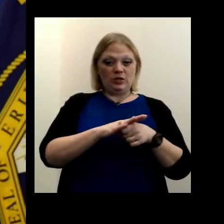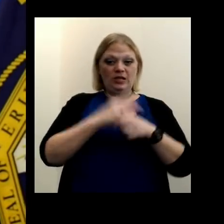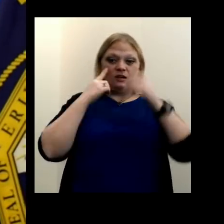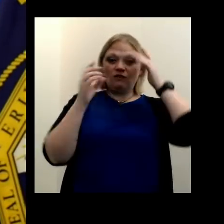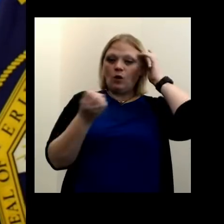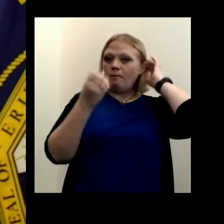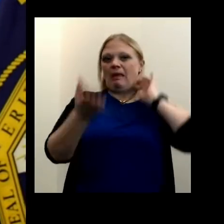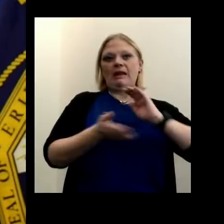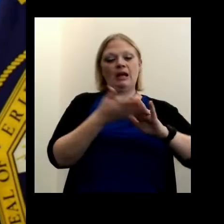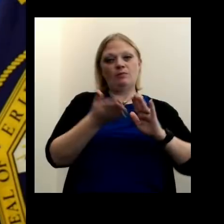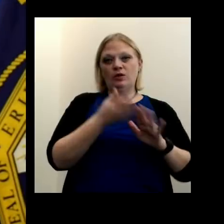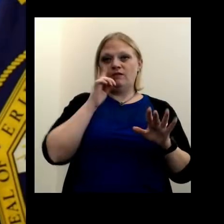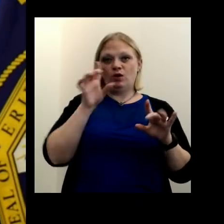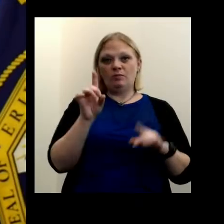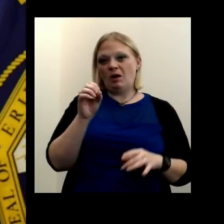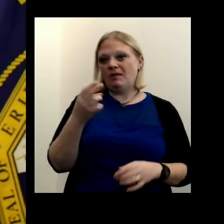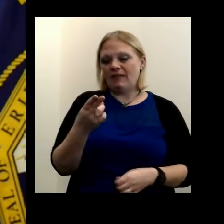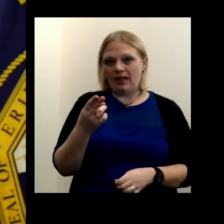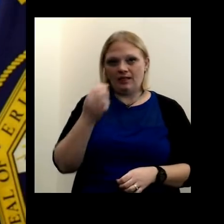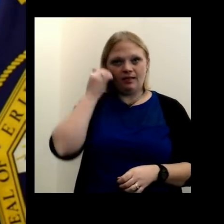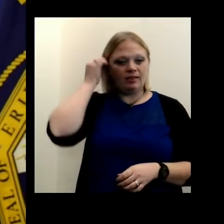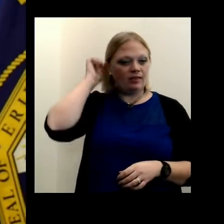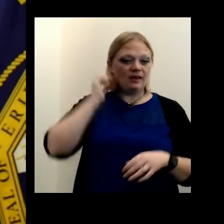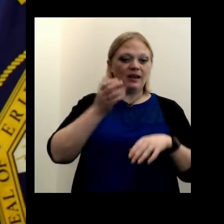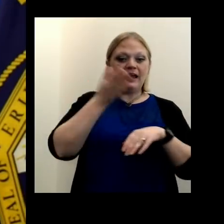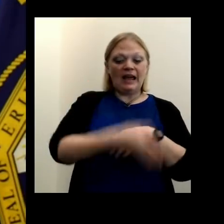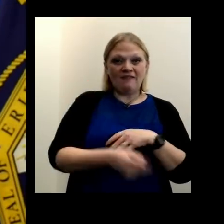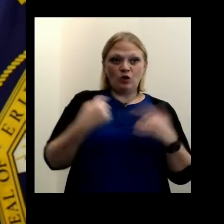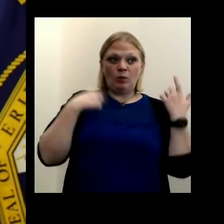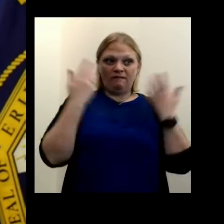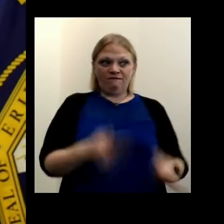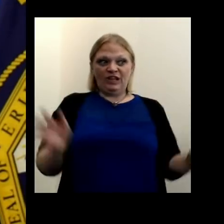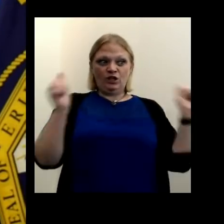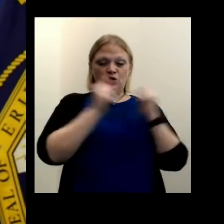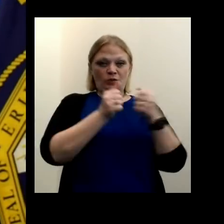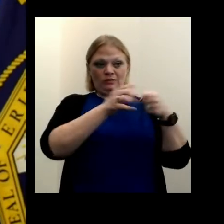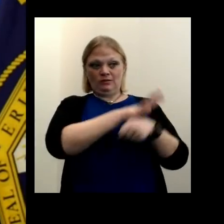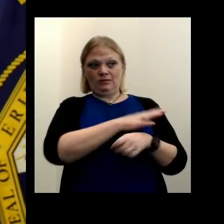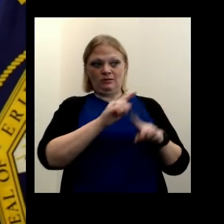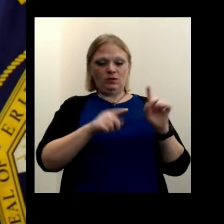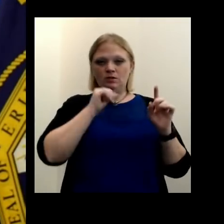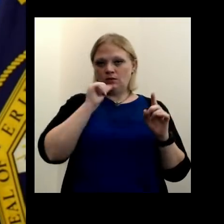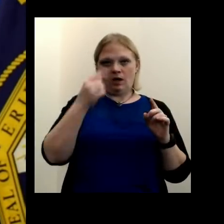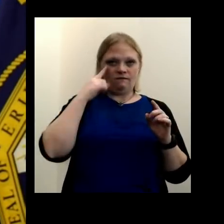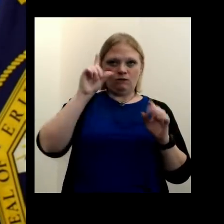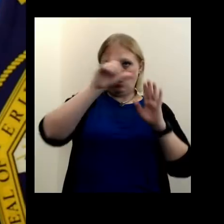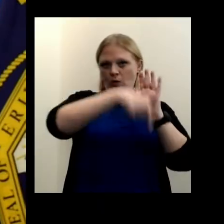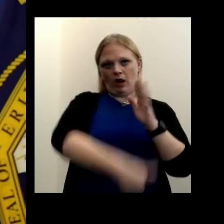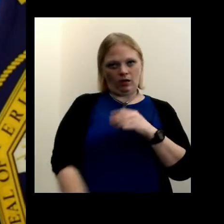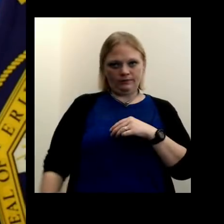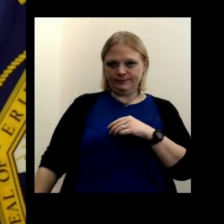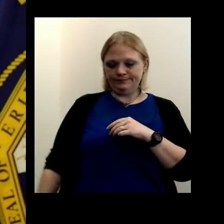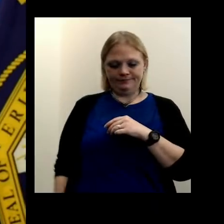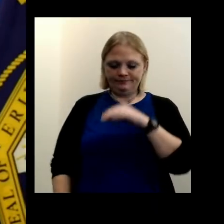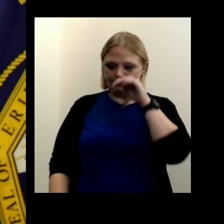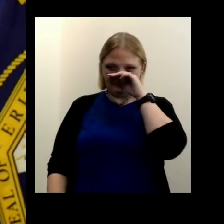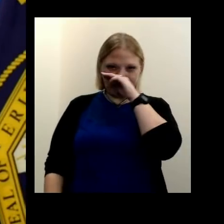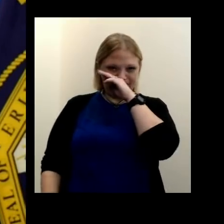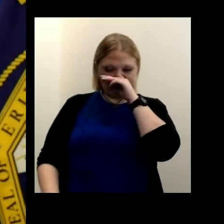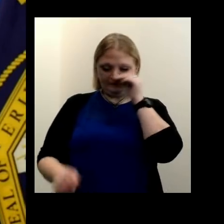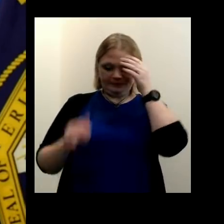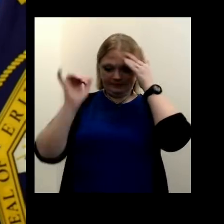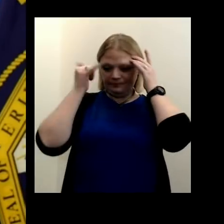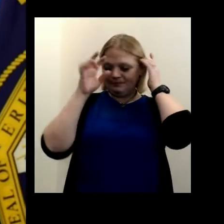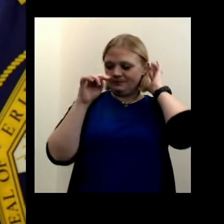many operations for the Department of Health once we finally are through the pandemic, but that's not going to be for quite some time. Sandra Tan,